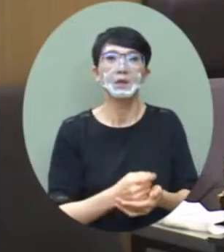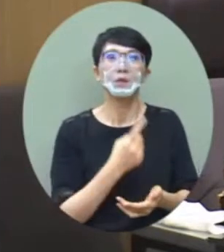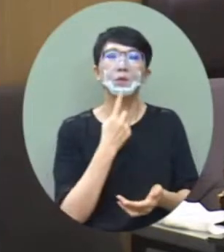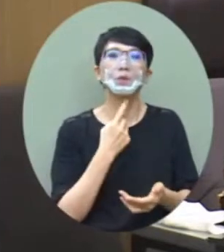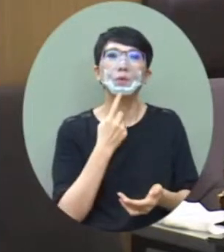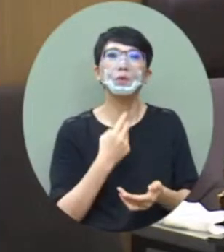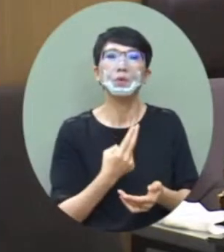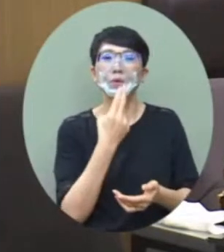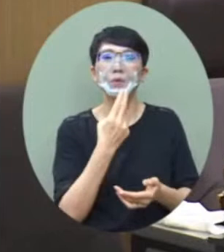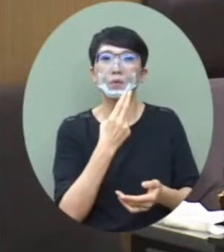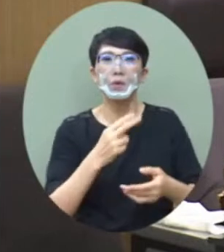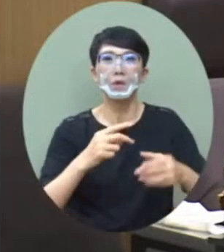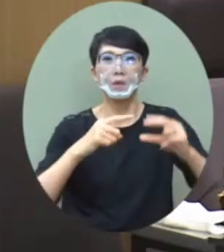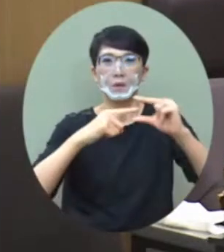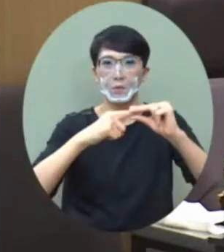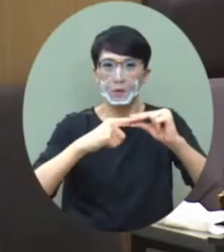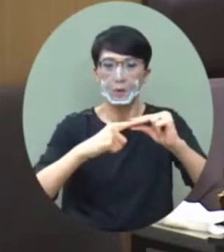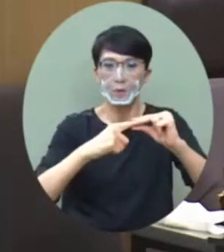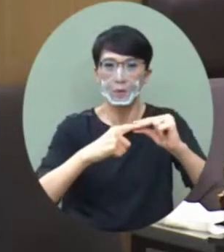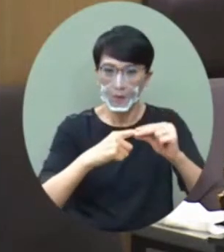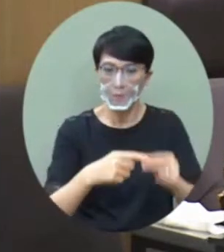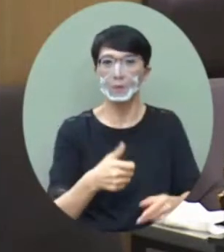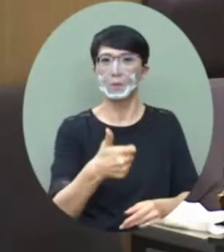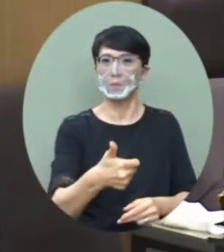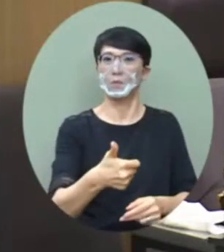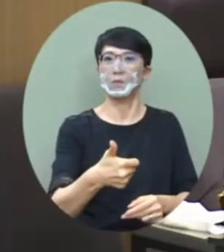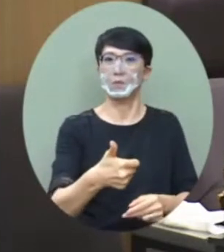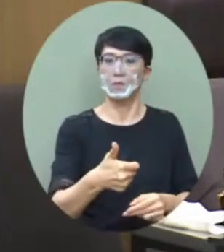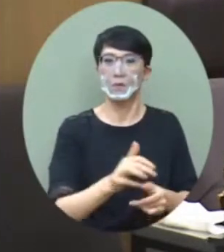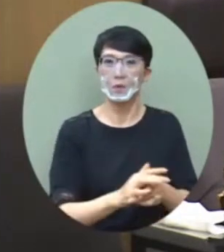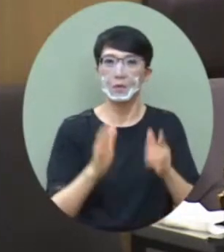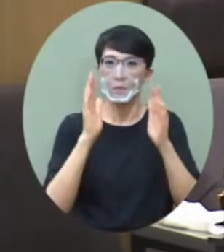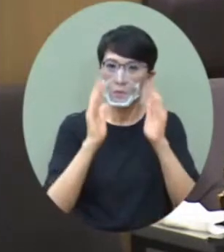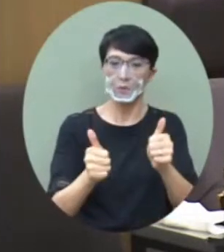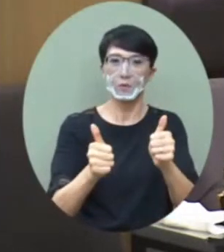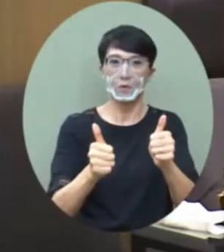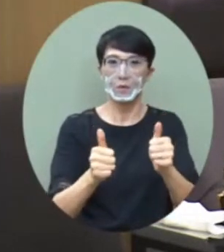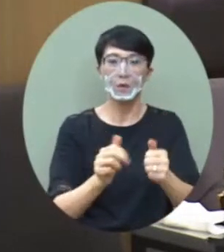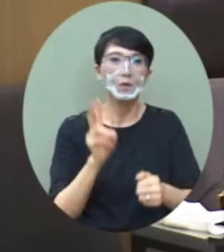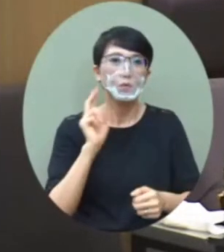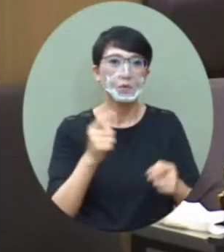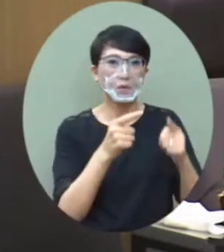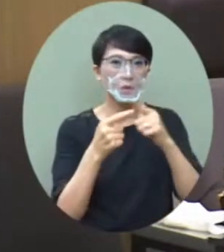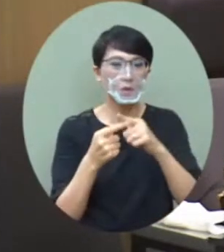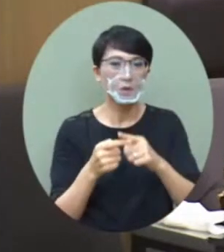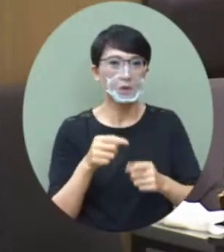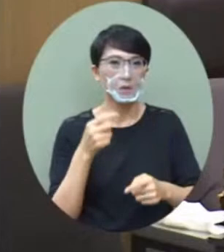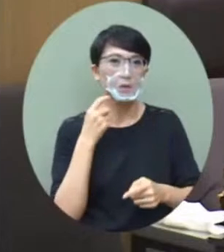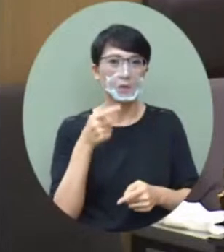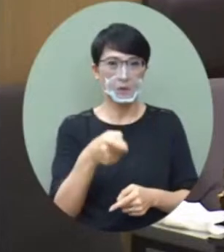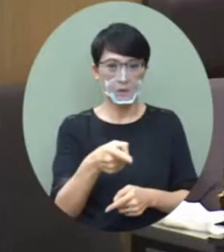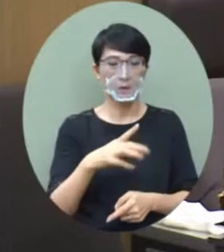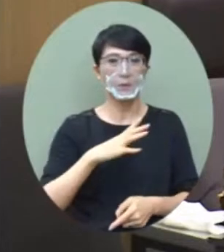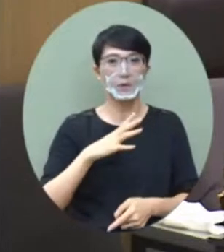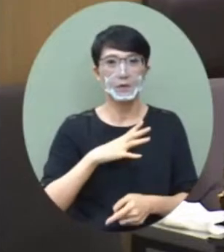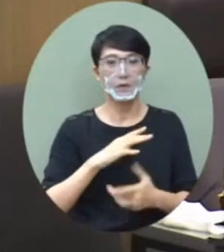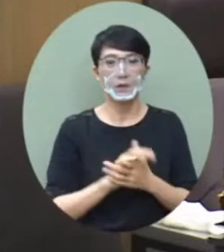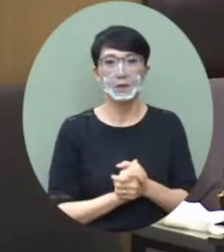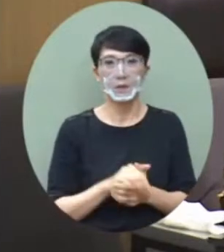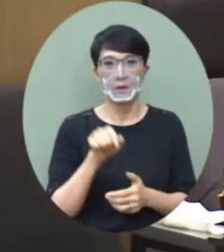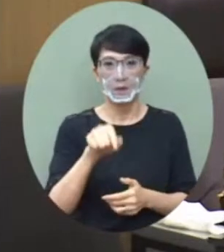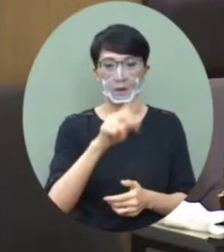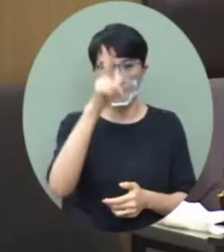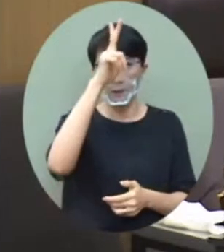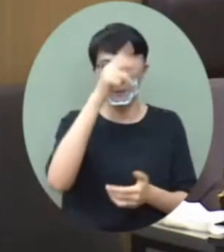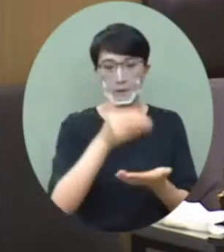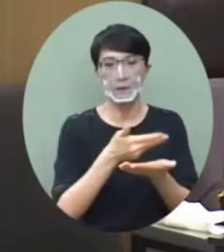by the government, their oxygen level is lower. But if they use oximeters they procure themselves, then